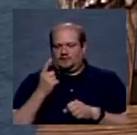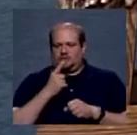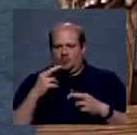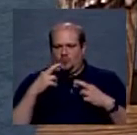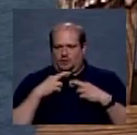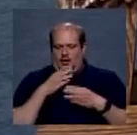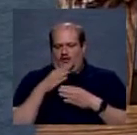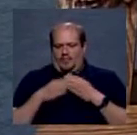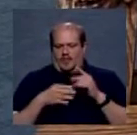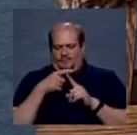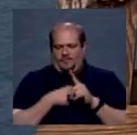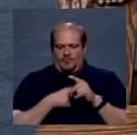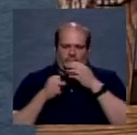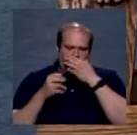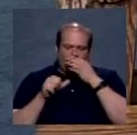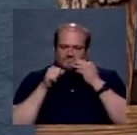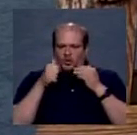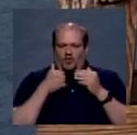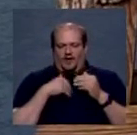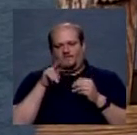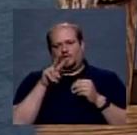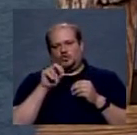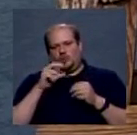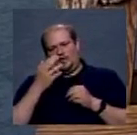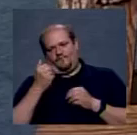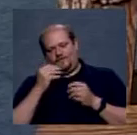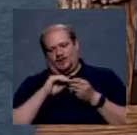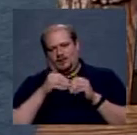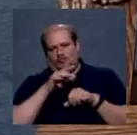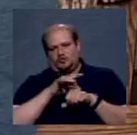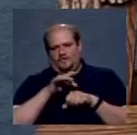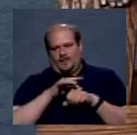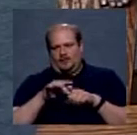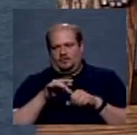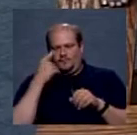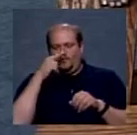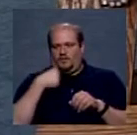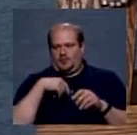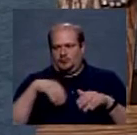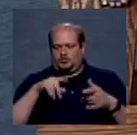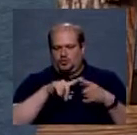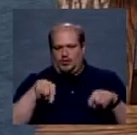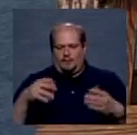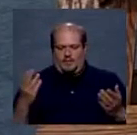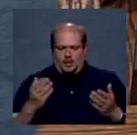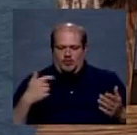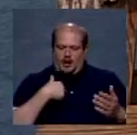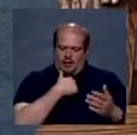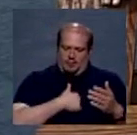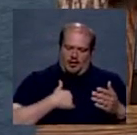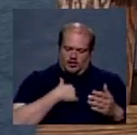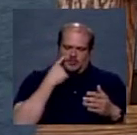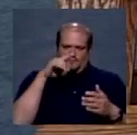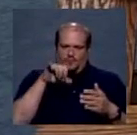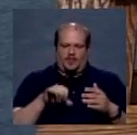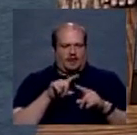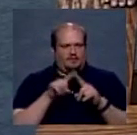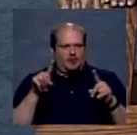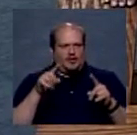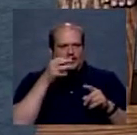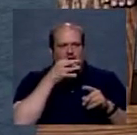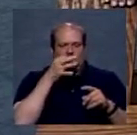at the end of the month, so they don't have the 2015 numbers available for me to come here. I apologize to that, but as